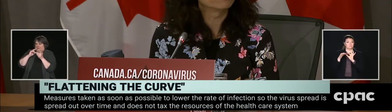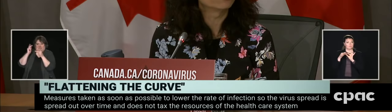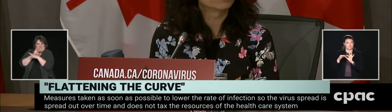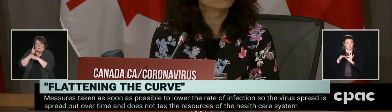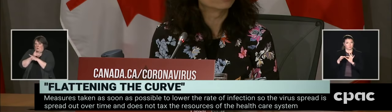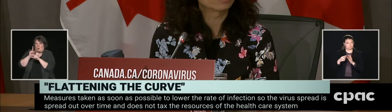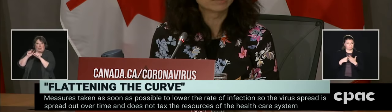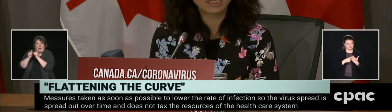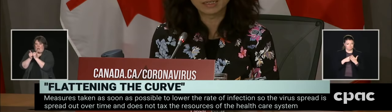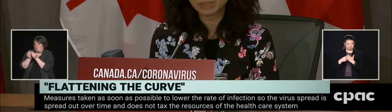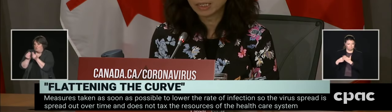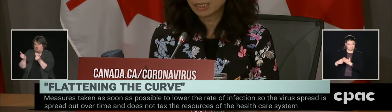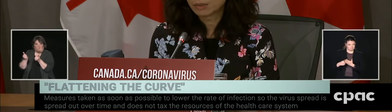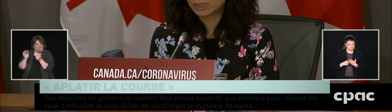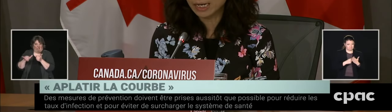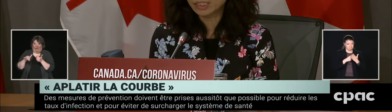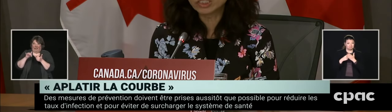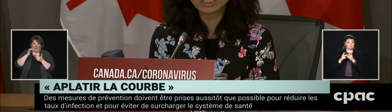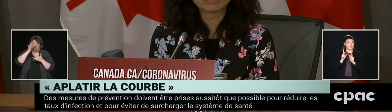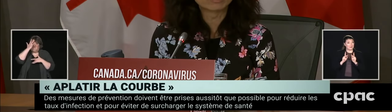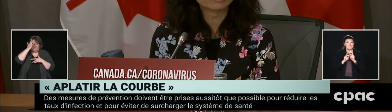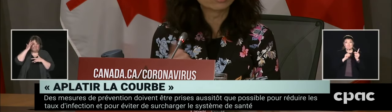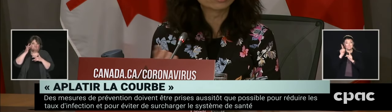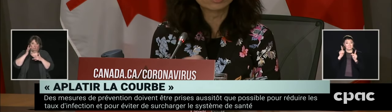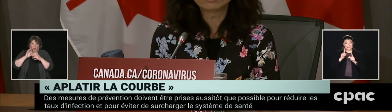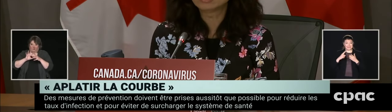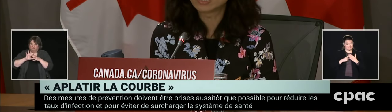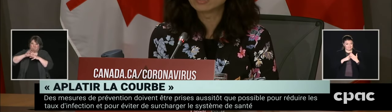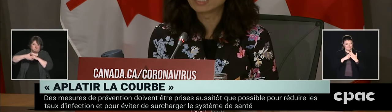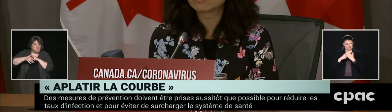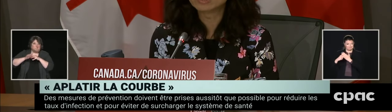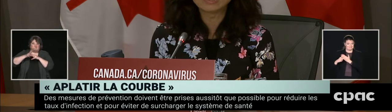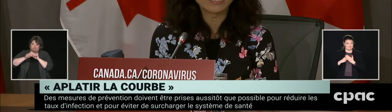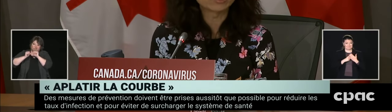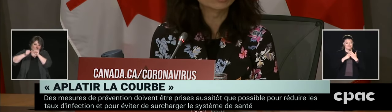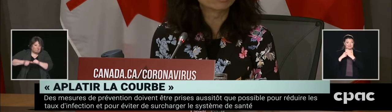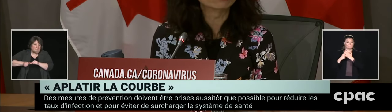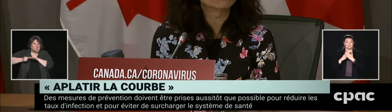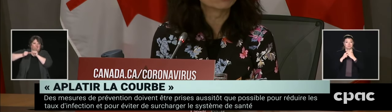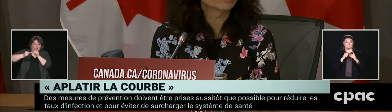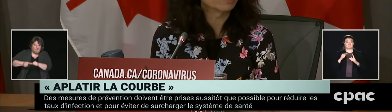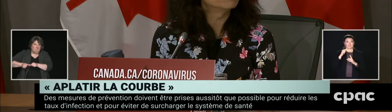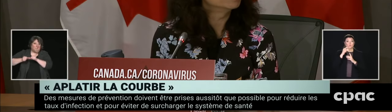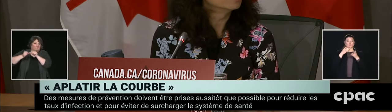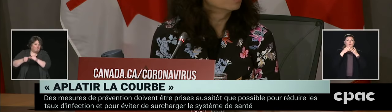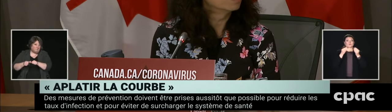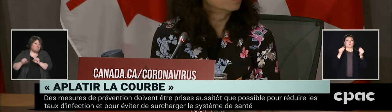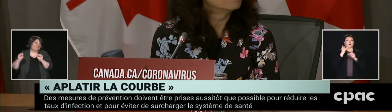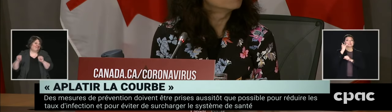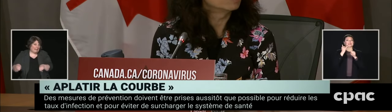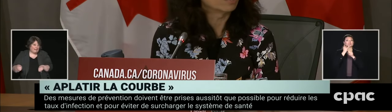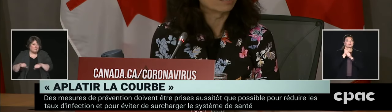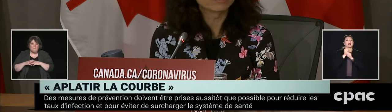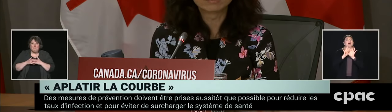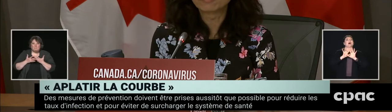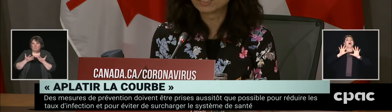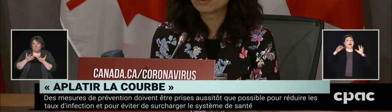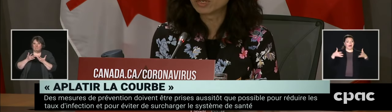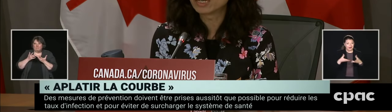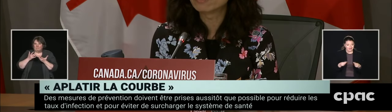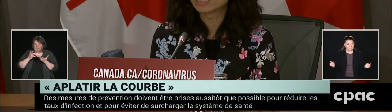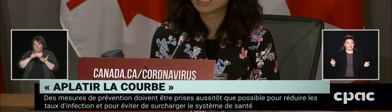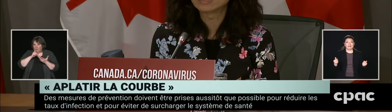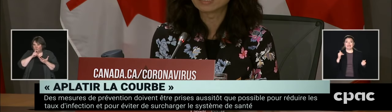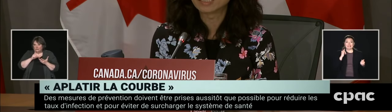circulate for some time. We actually don't know, as Dr. Njoo said, that we actually don't know what will happen after the